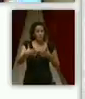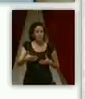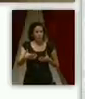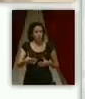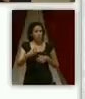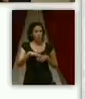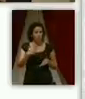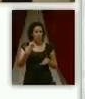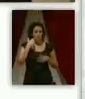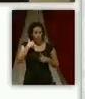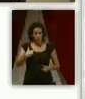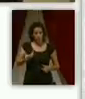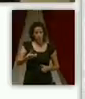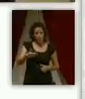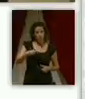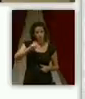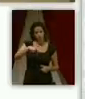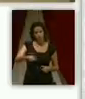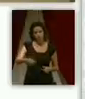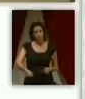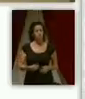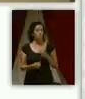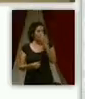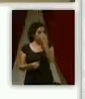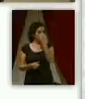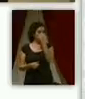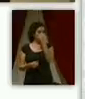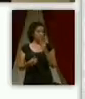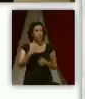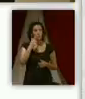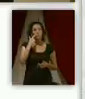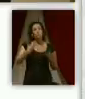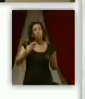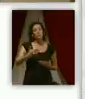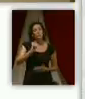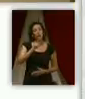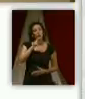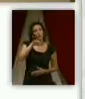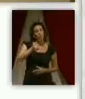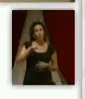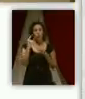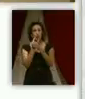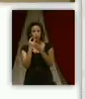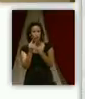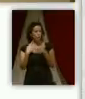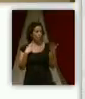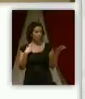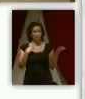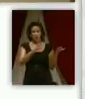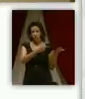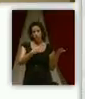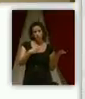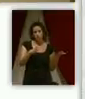dimensions and the weight are very important in terms of physical interaction. And if you